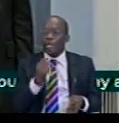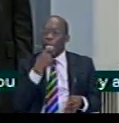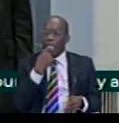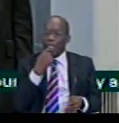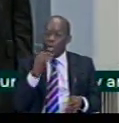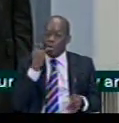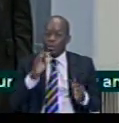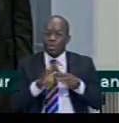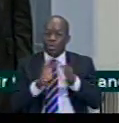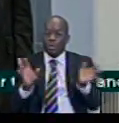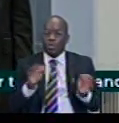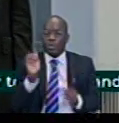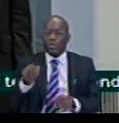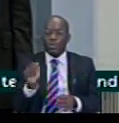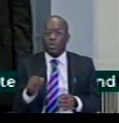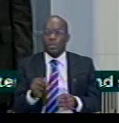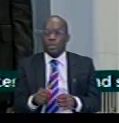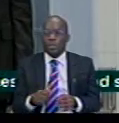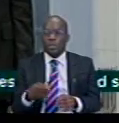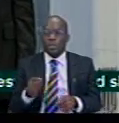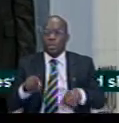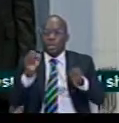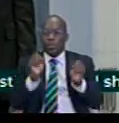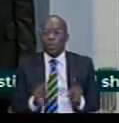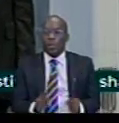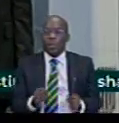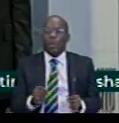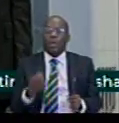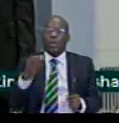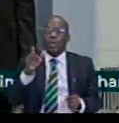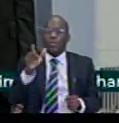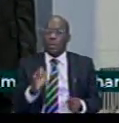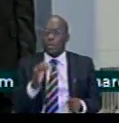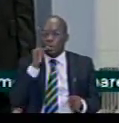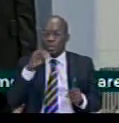Yes. The power of God is in the camp.